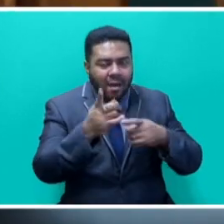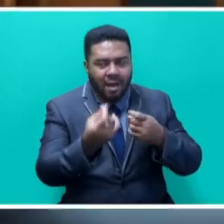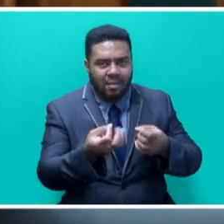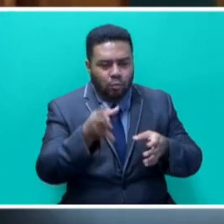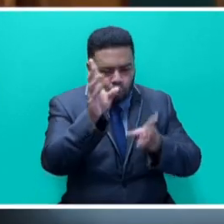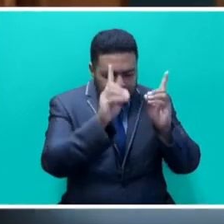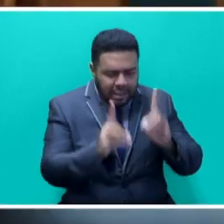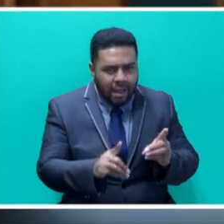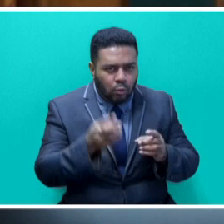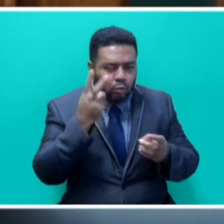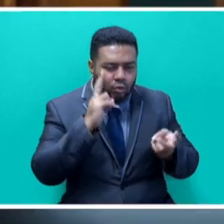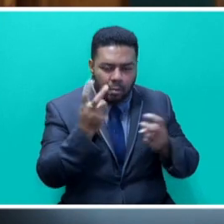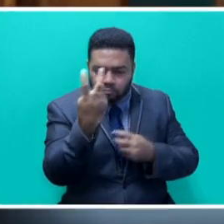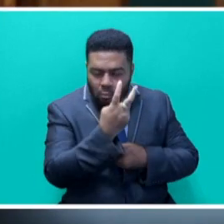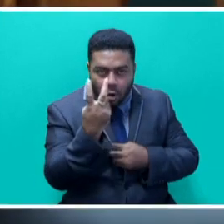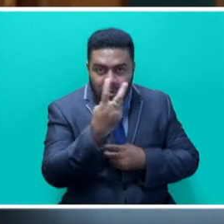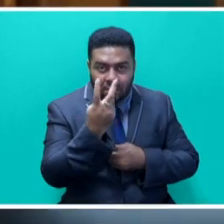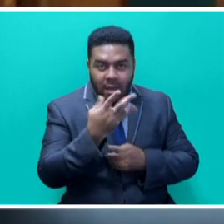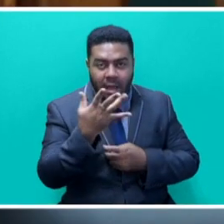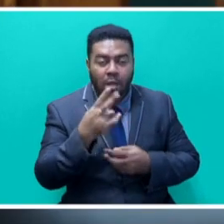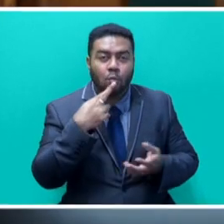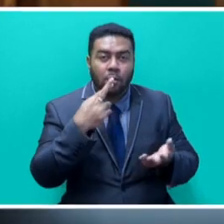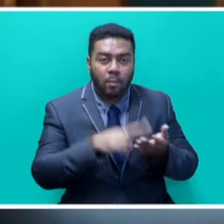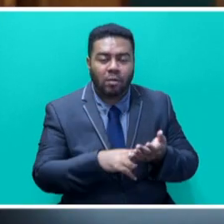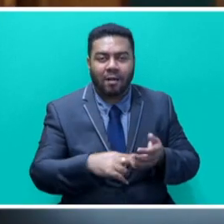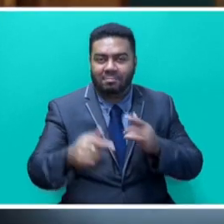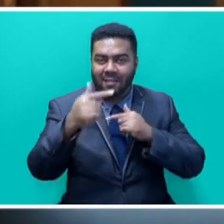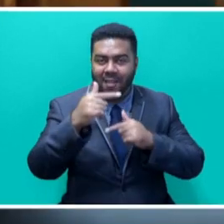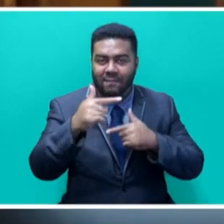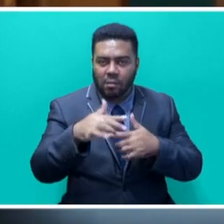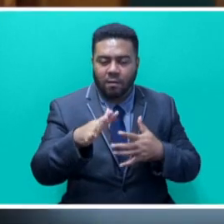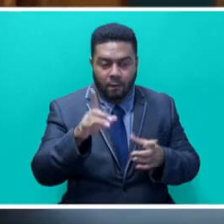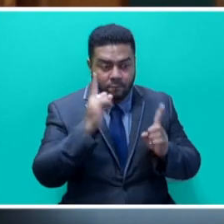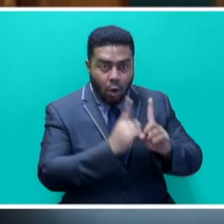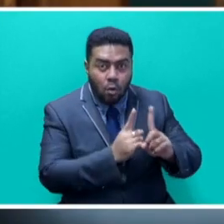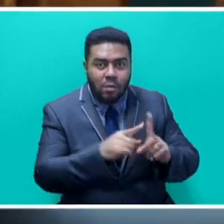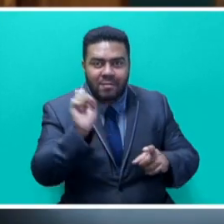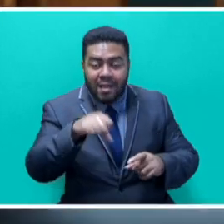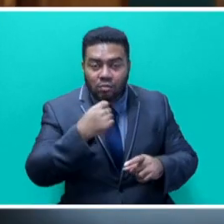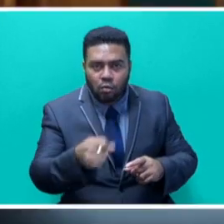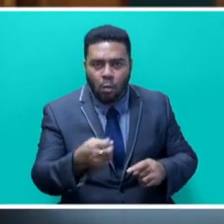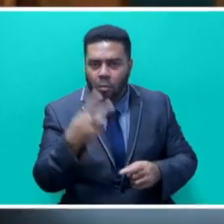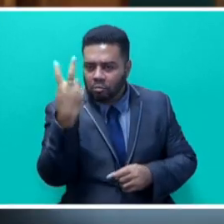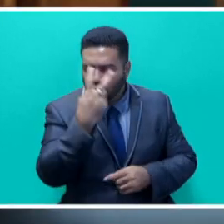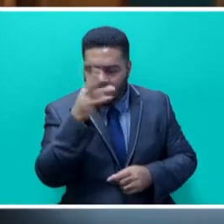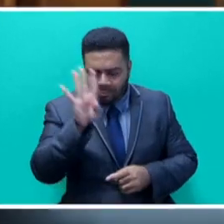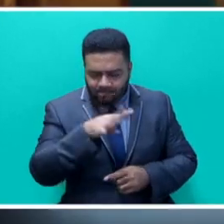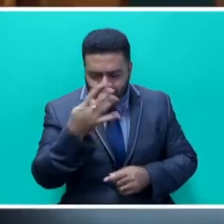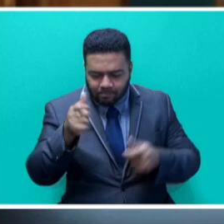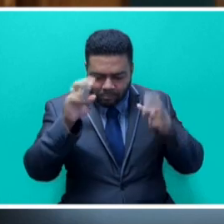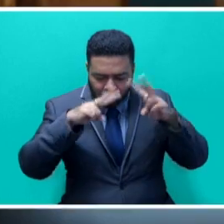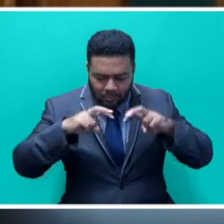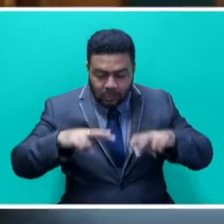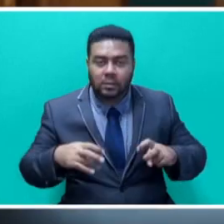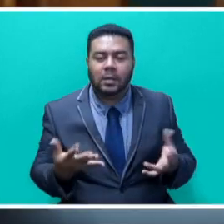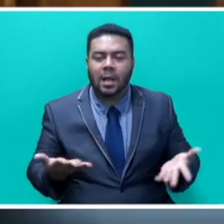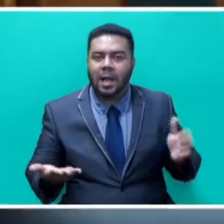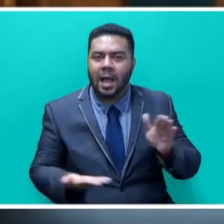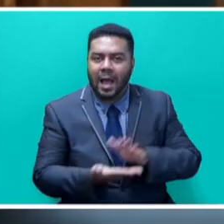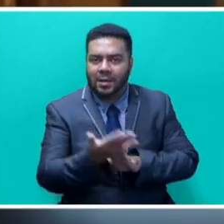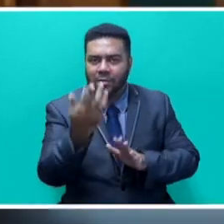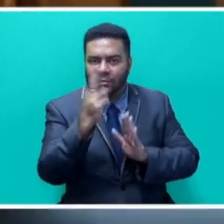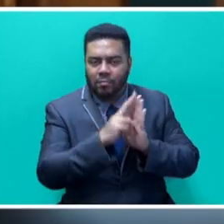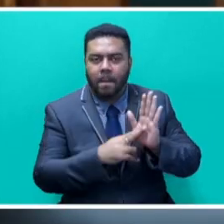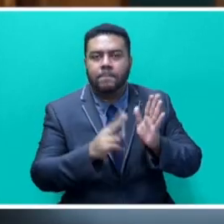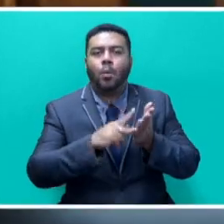designed to monitor and report on the level of compliance with the mandatory safeguard standards required under the emission reduction